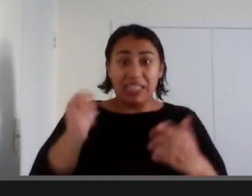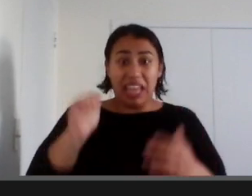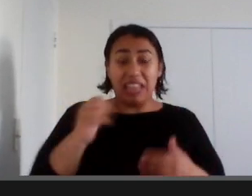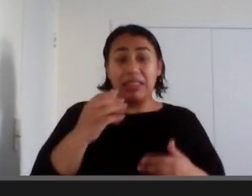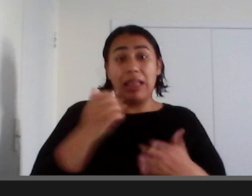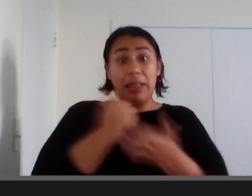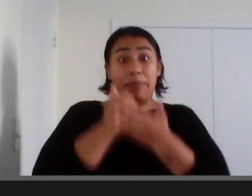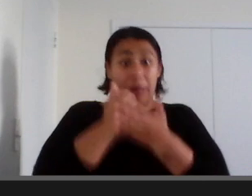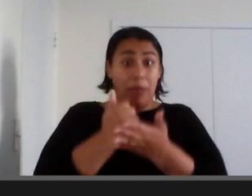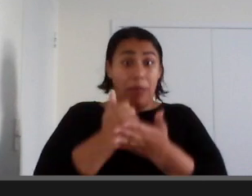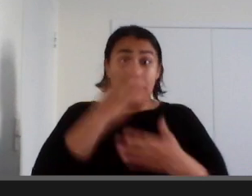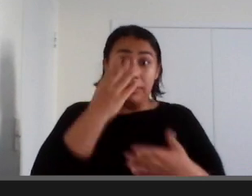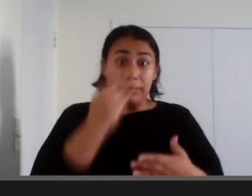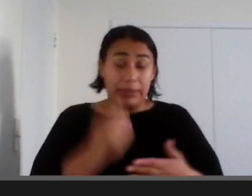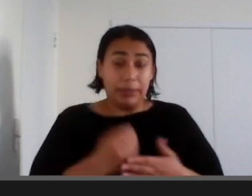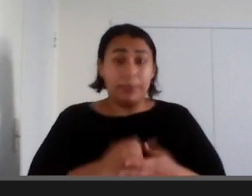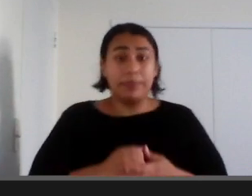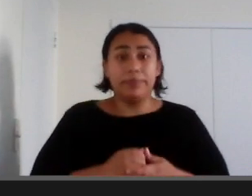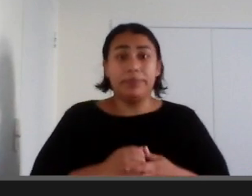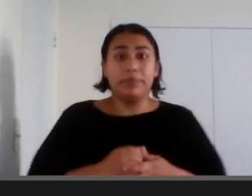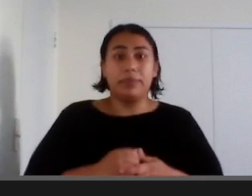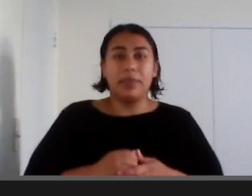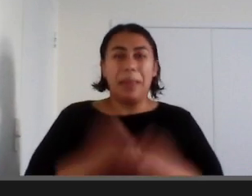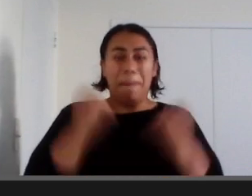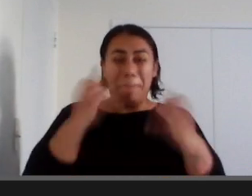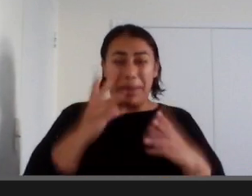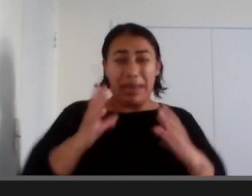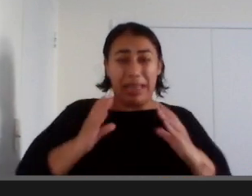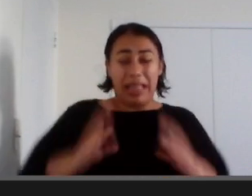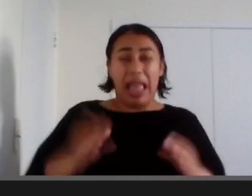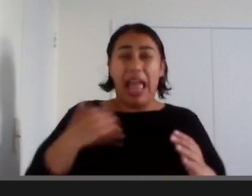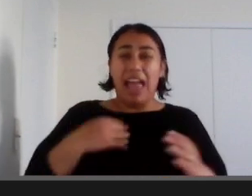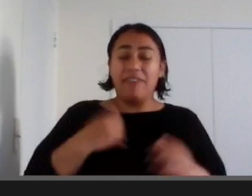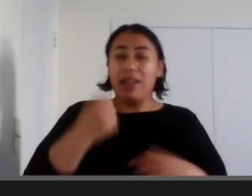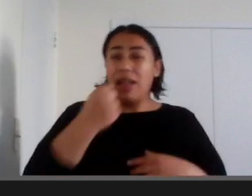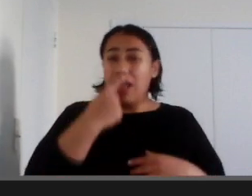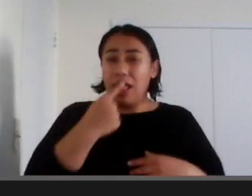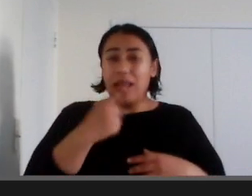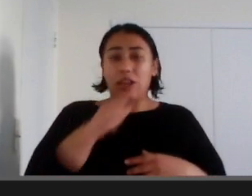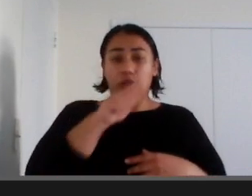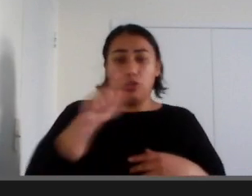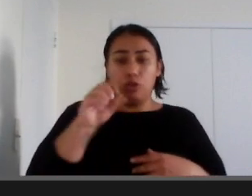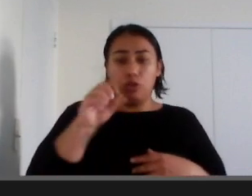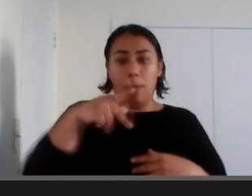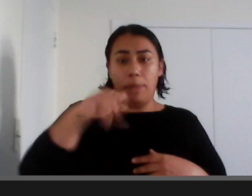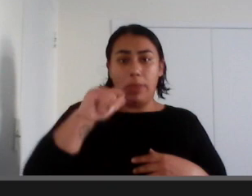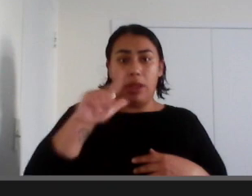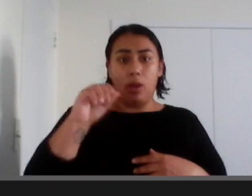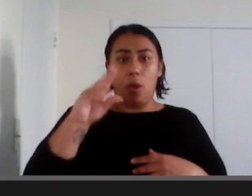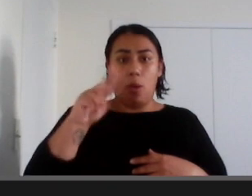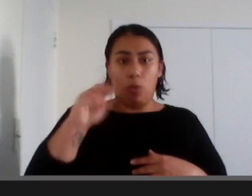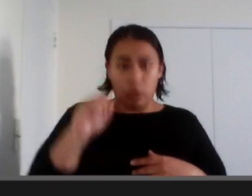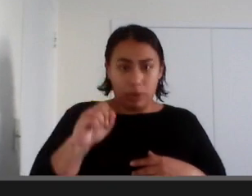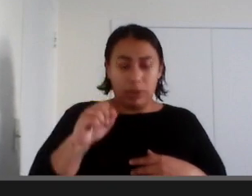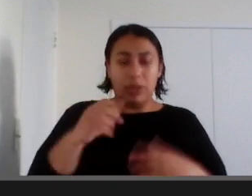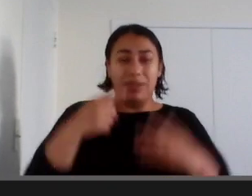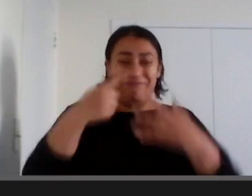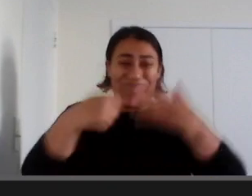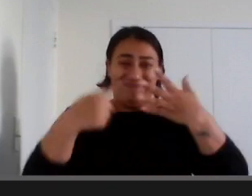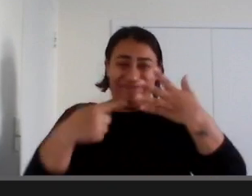can help with sleep. Our patients come to the clinic on many sleep medications, including zopiclone, trazodone,